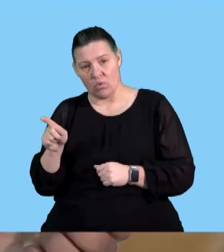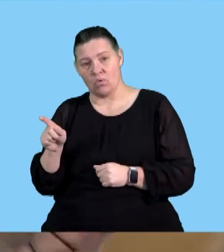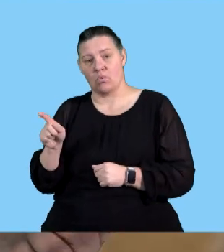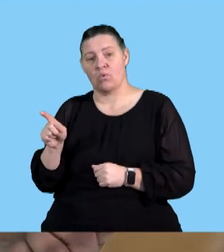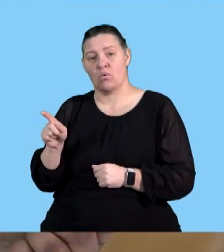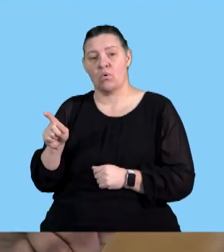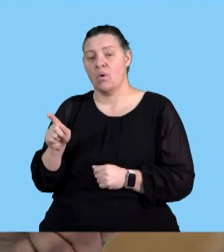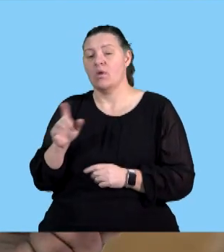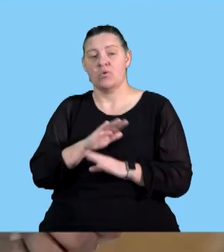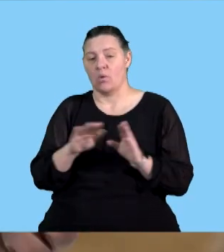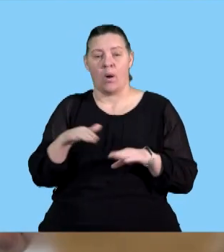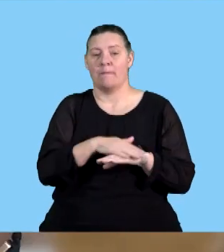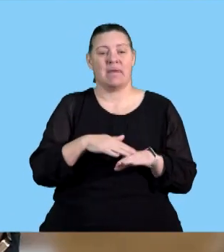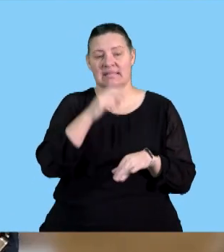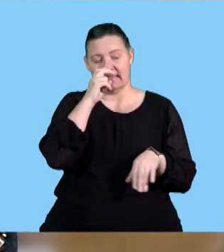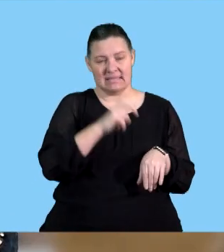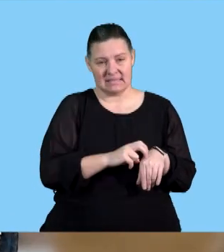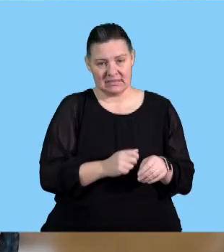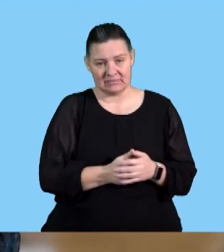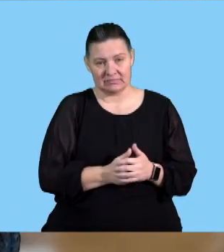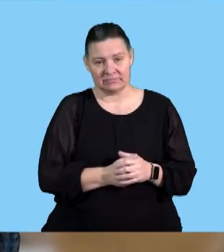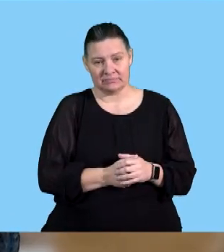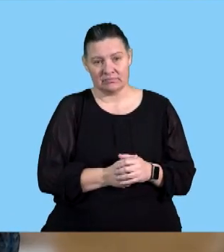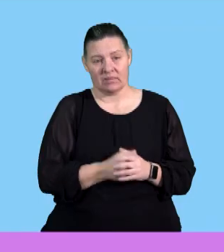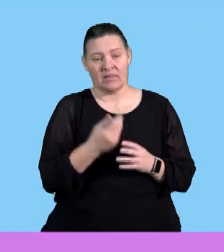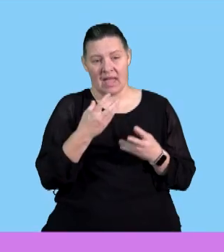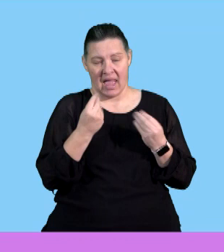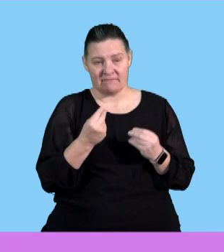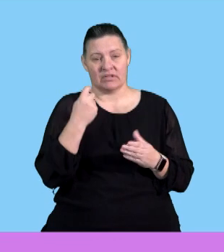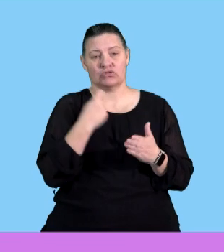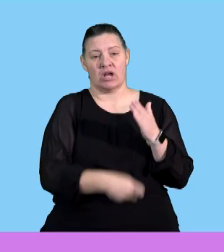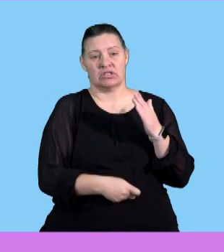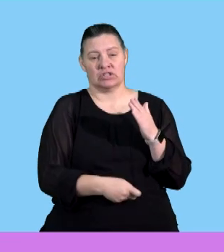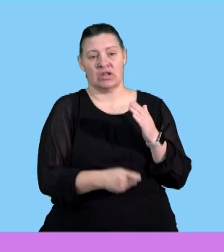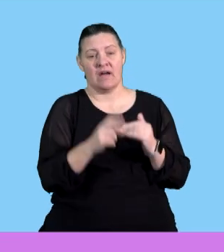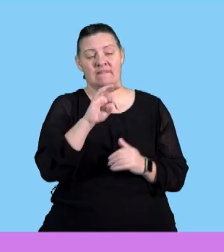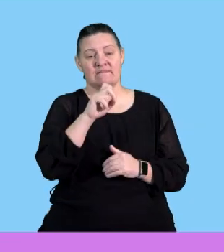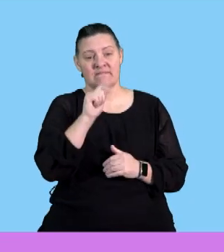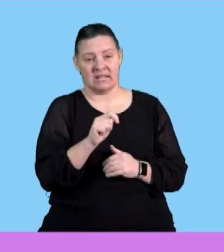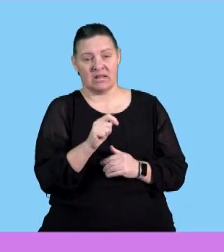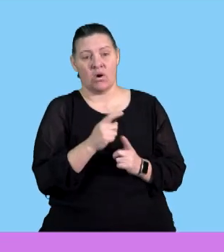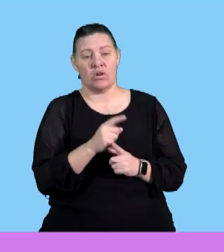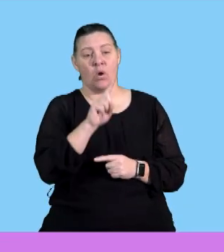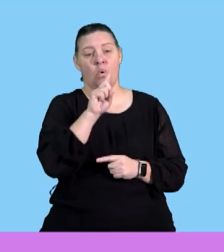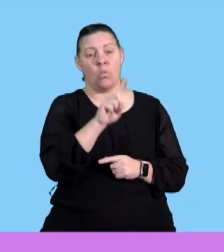that are not our basic needs. So it means they have charged VAT